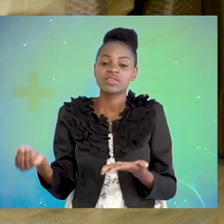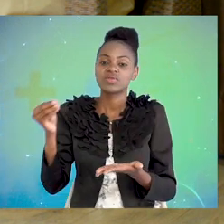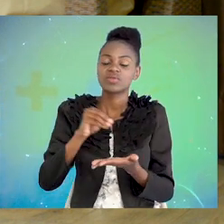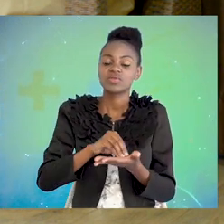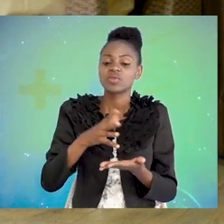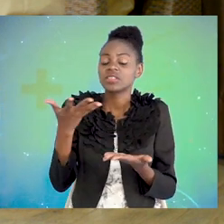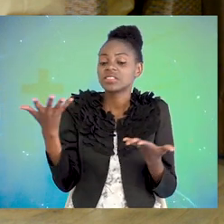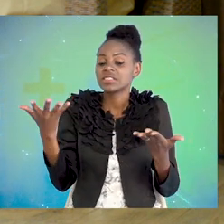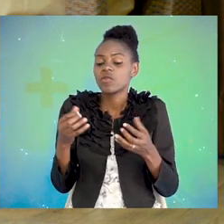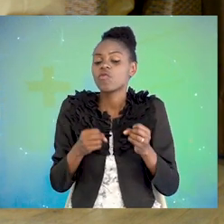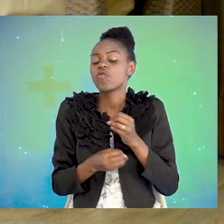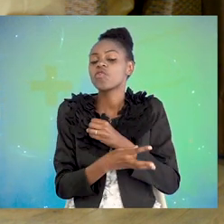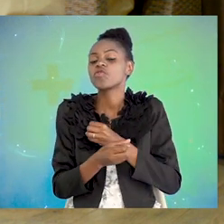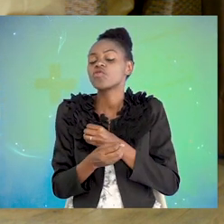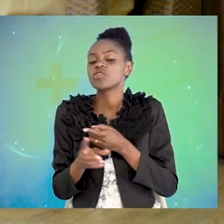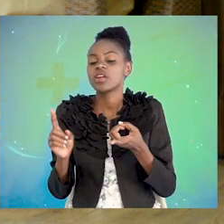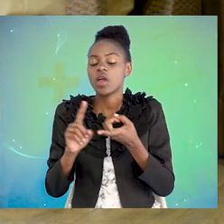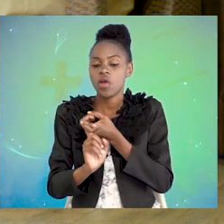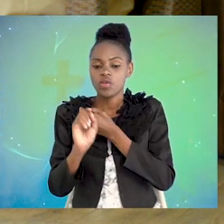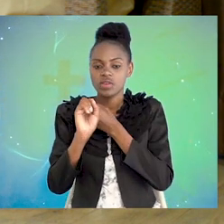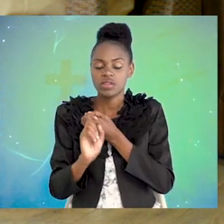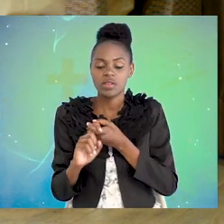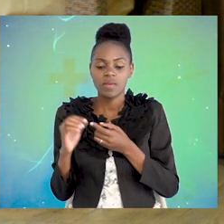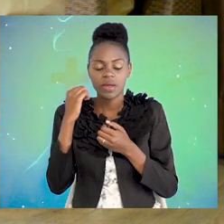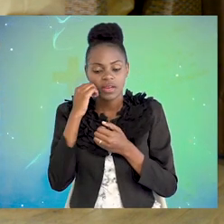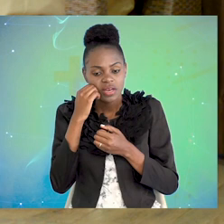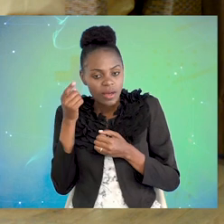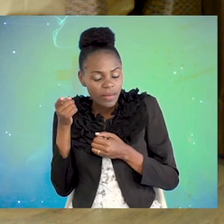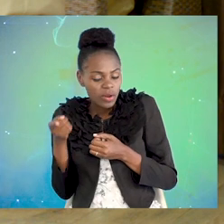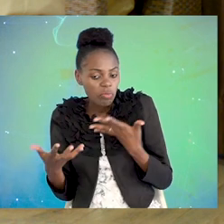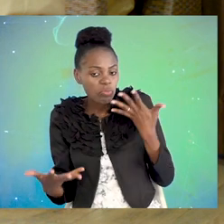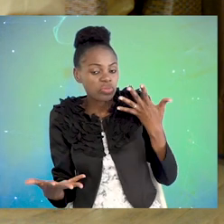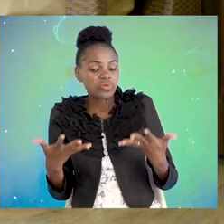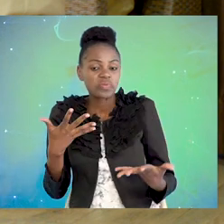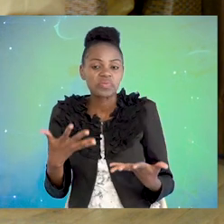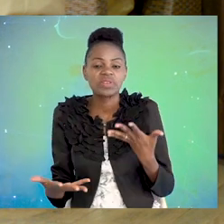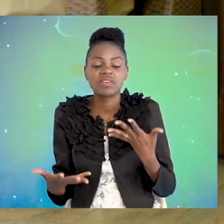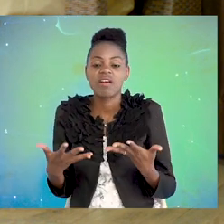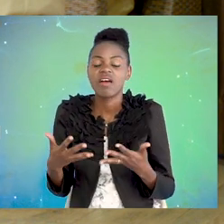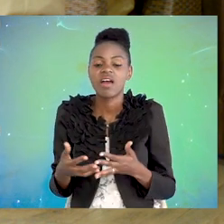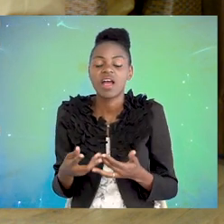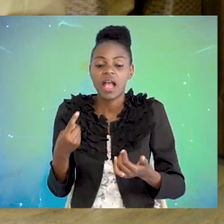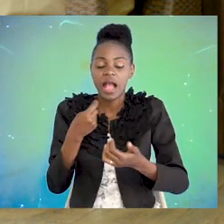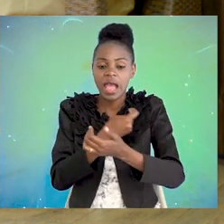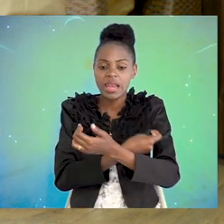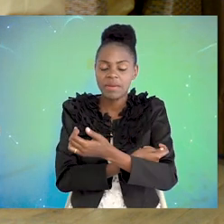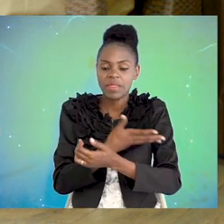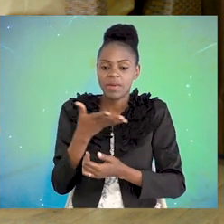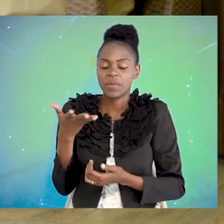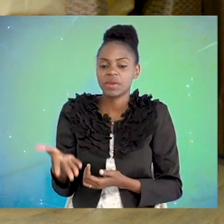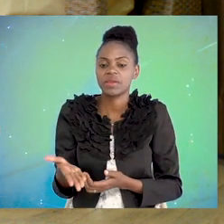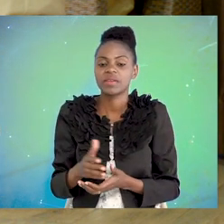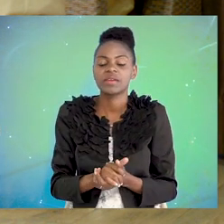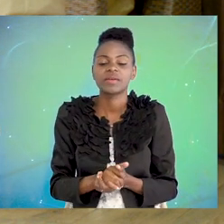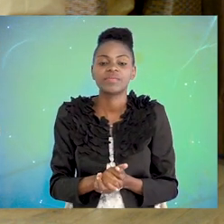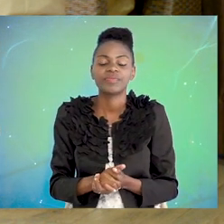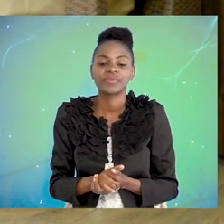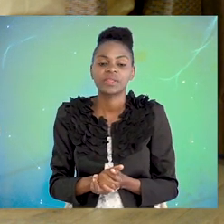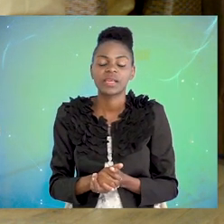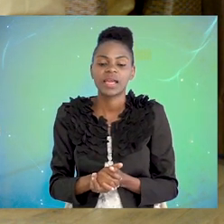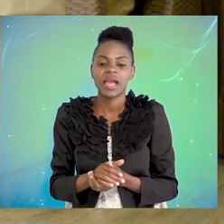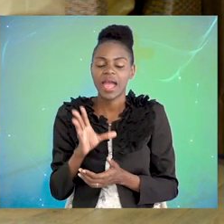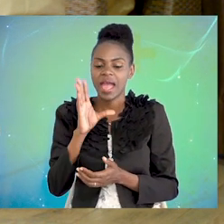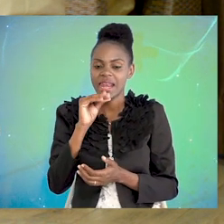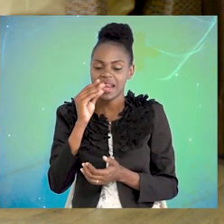muda wakonda muda foto kwa zazo kutu alitu ntenda mwini ya typhoid kwa manso katimina wa typhoid. Munga hata nani